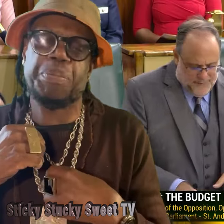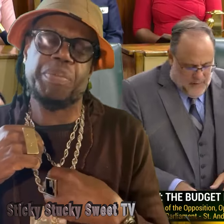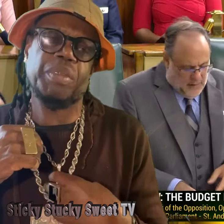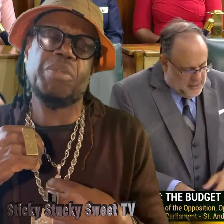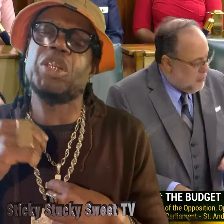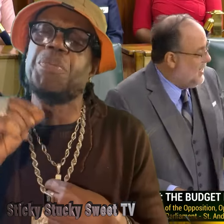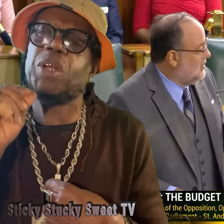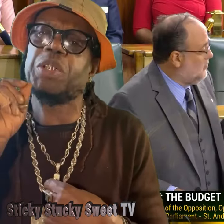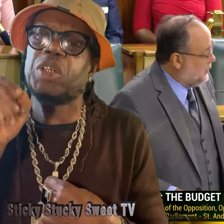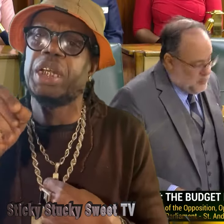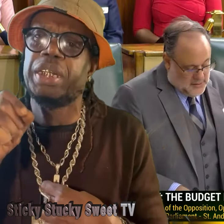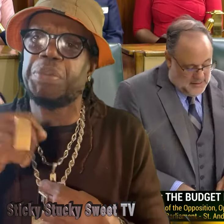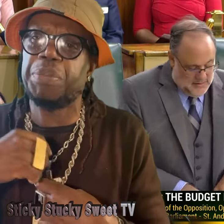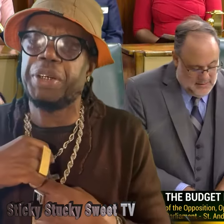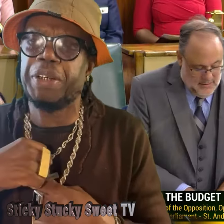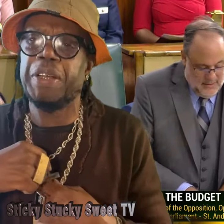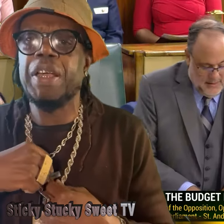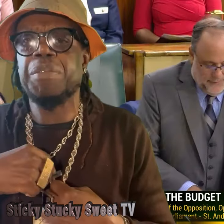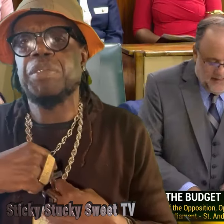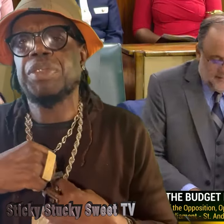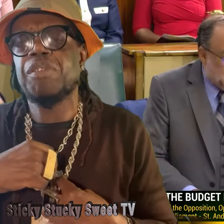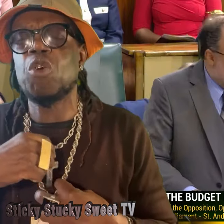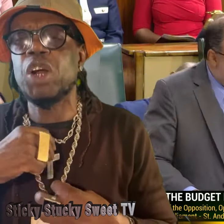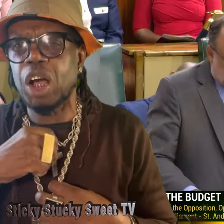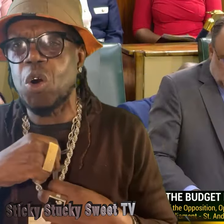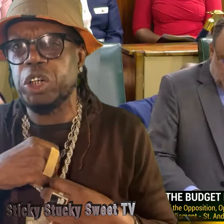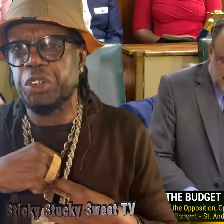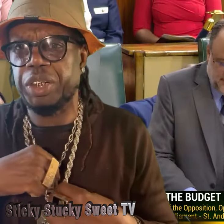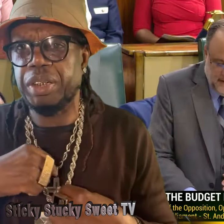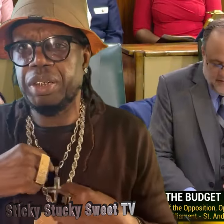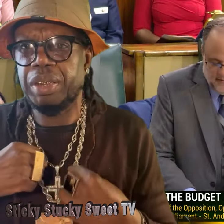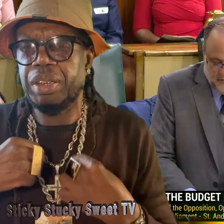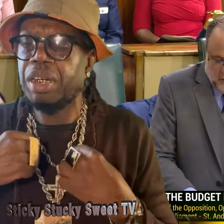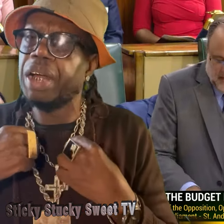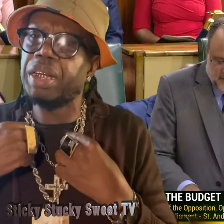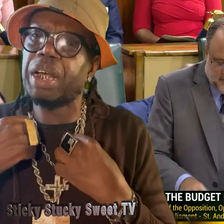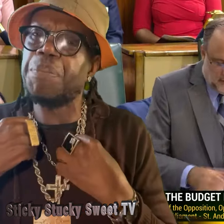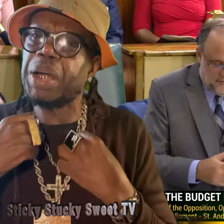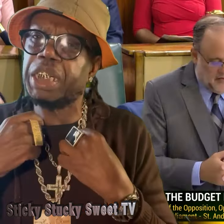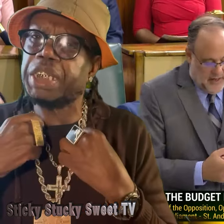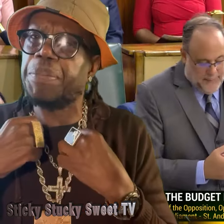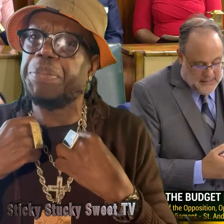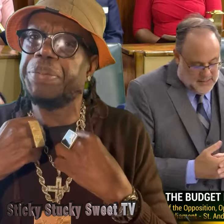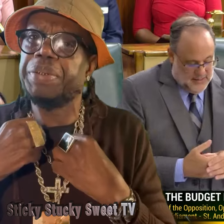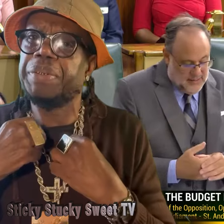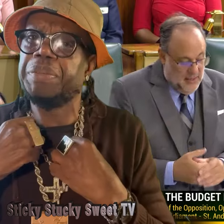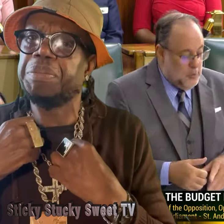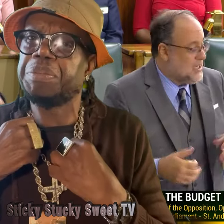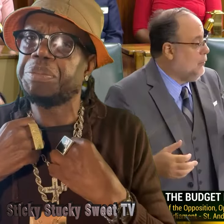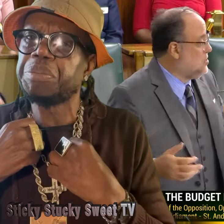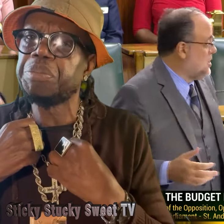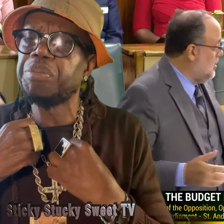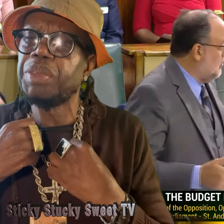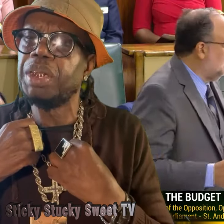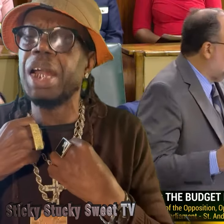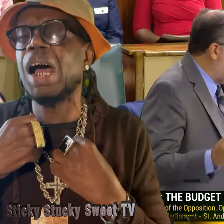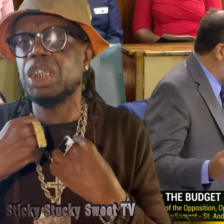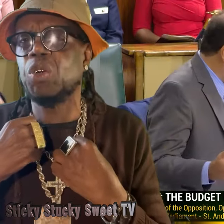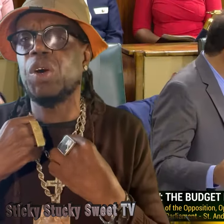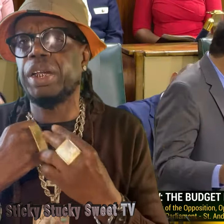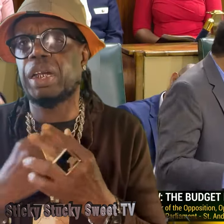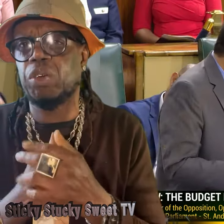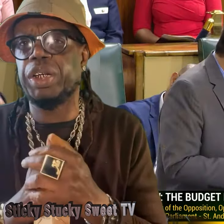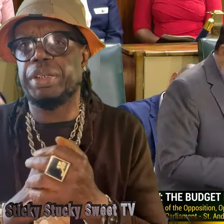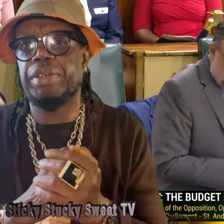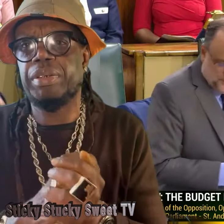people supposed to put them trust on these people to run a country, and it's like a patty shop. And